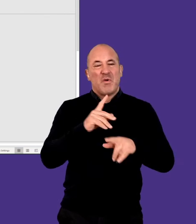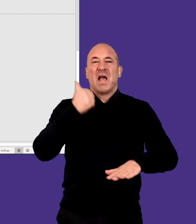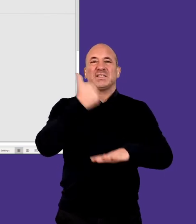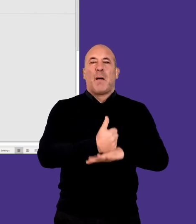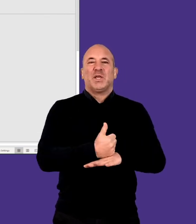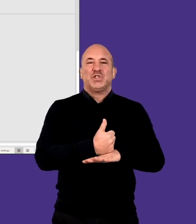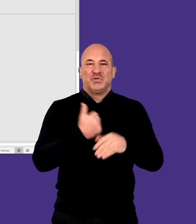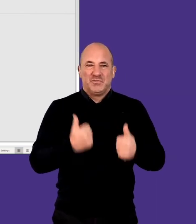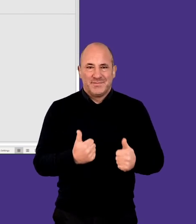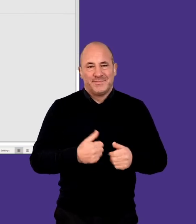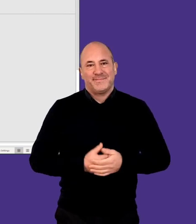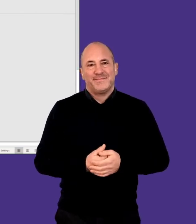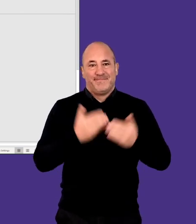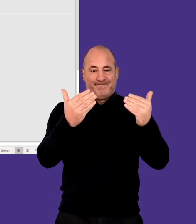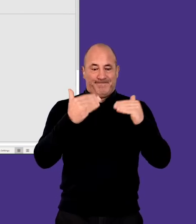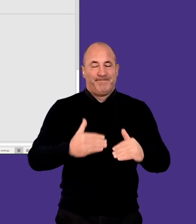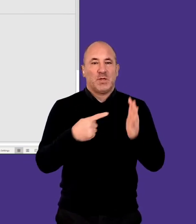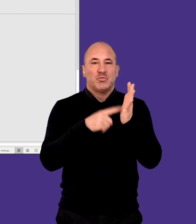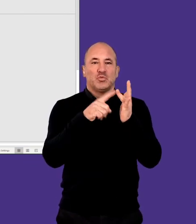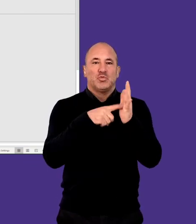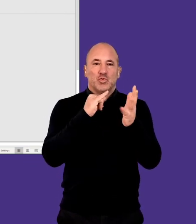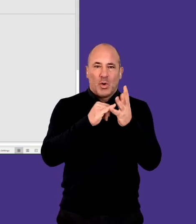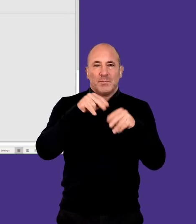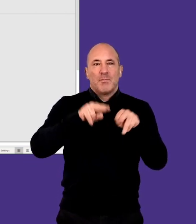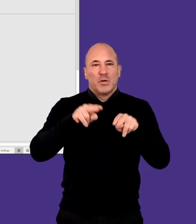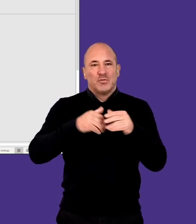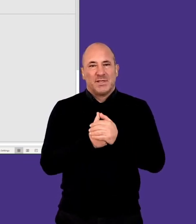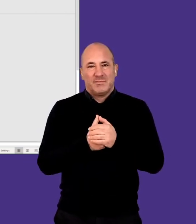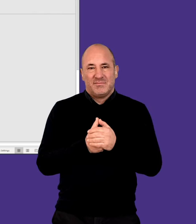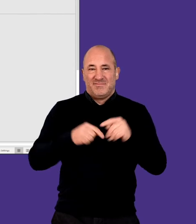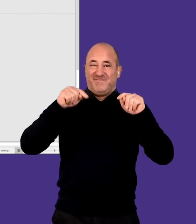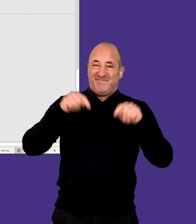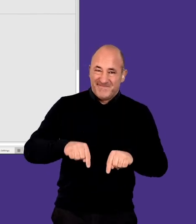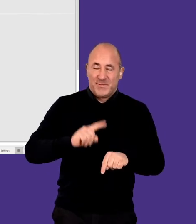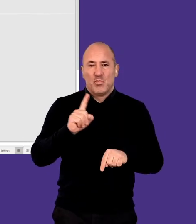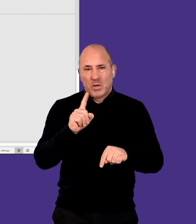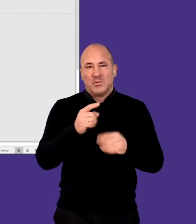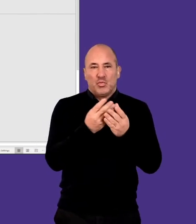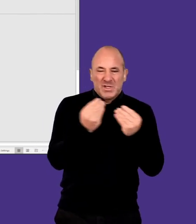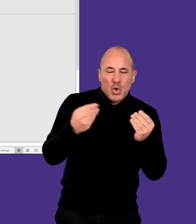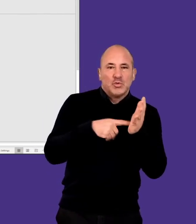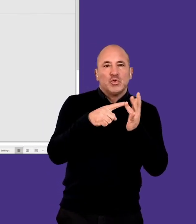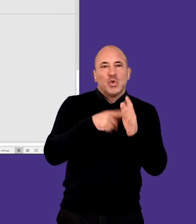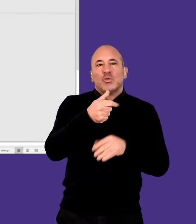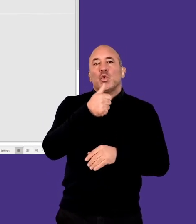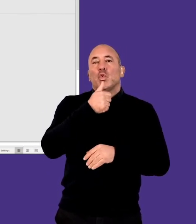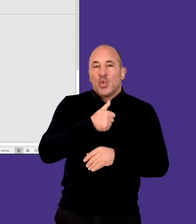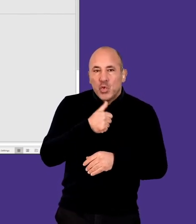is established. Moving on to tools and monitoring, and this is the tools and resources that you're going to use to support you in